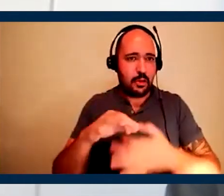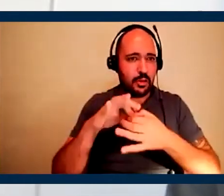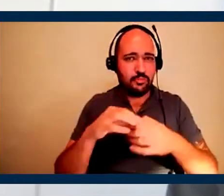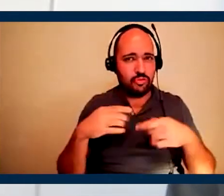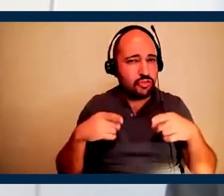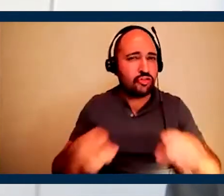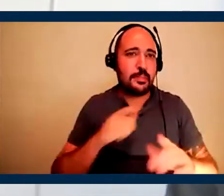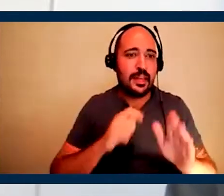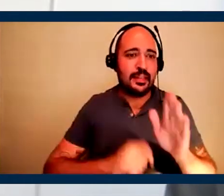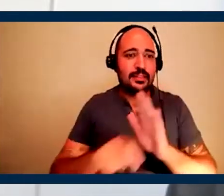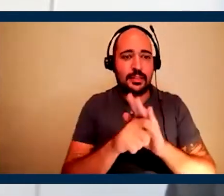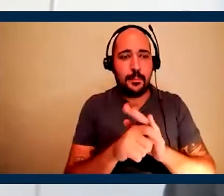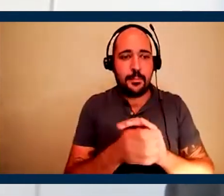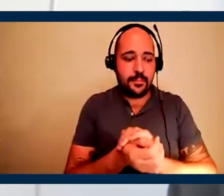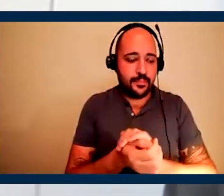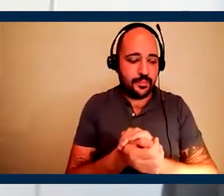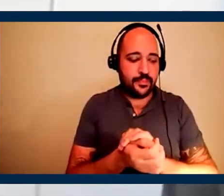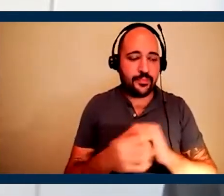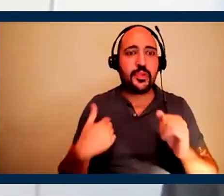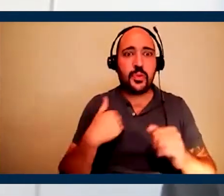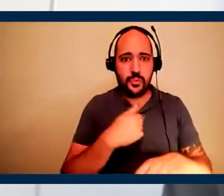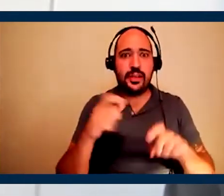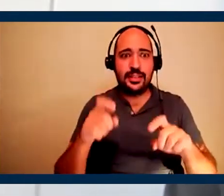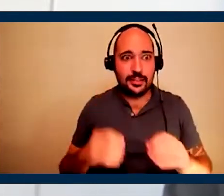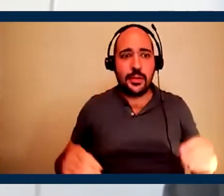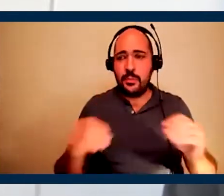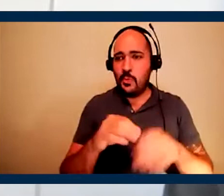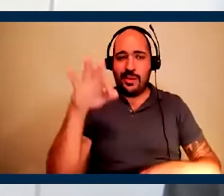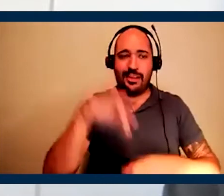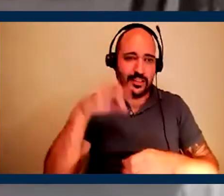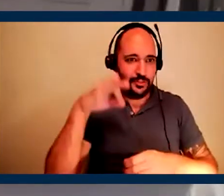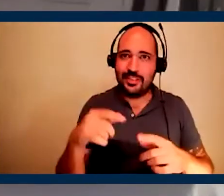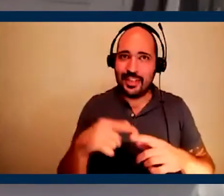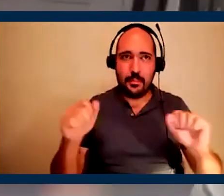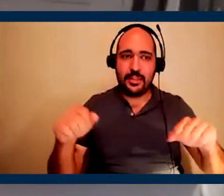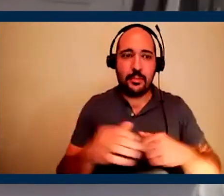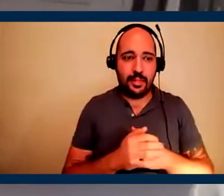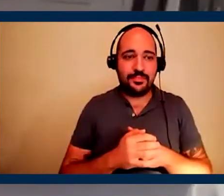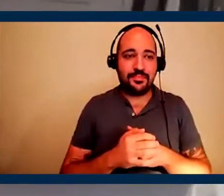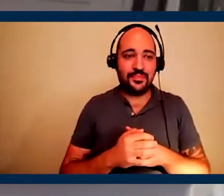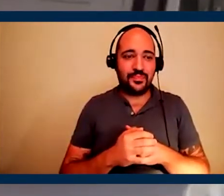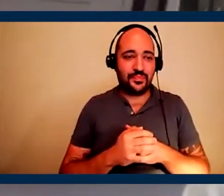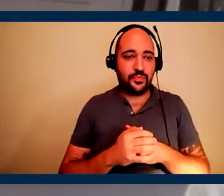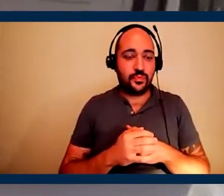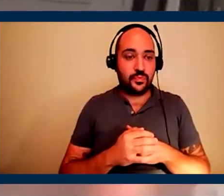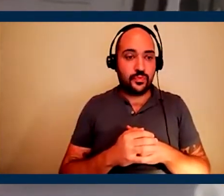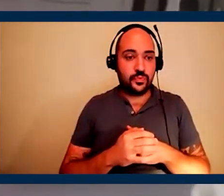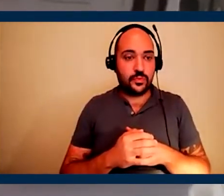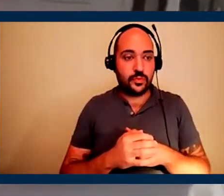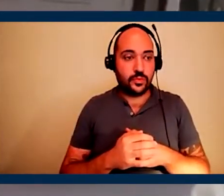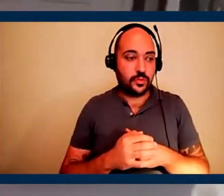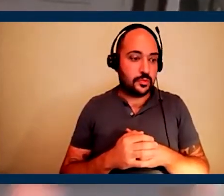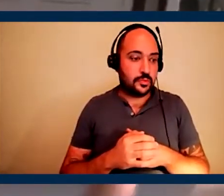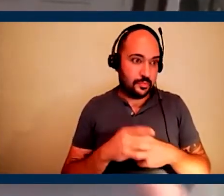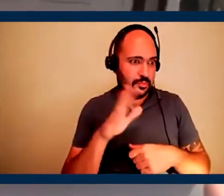it's something that we should have more elected officials aspire to do. And I know you were just, a quick follow-up, I know you were just confirmed